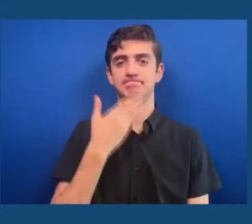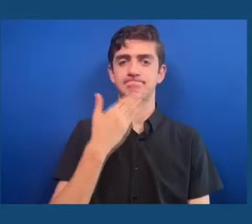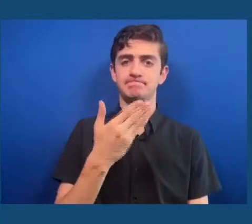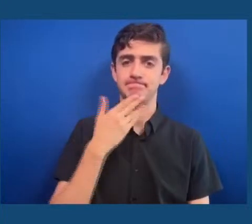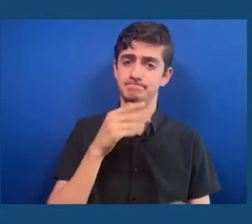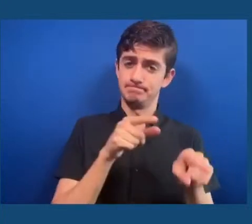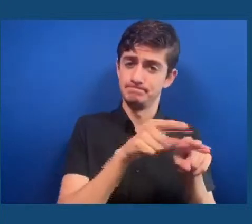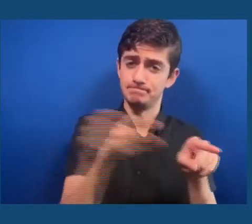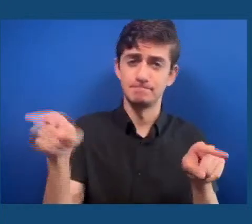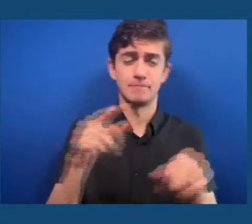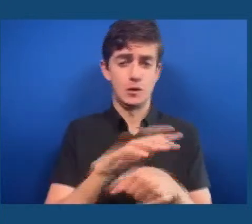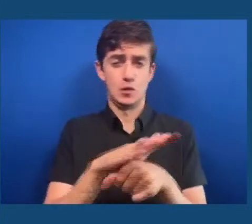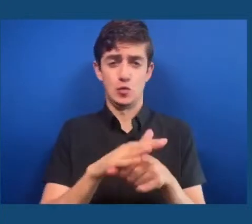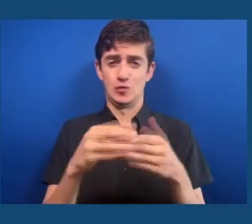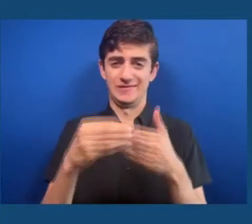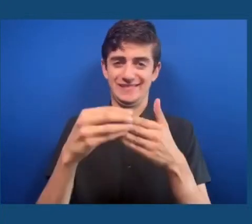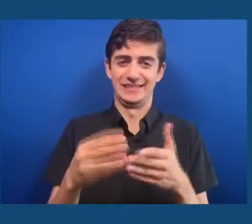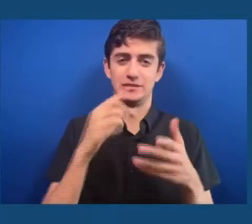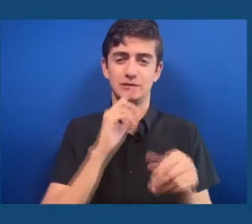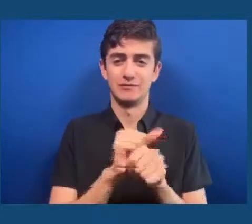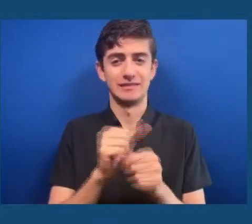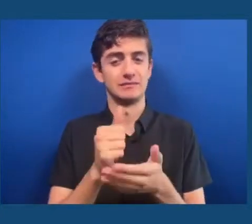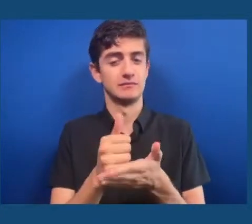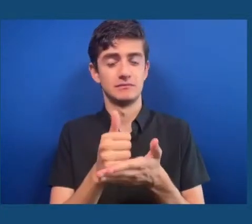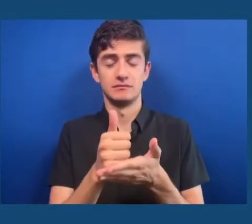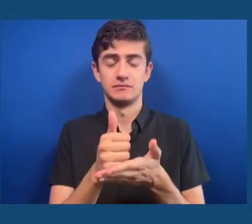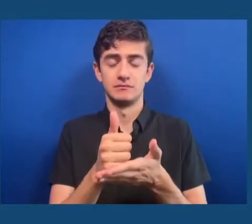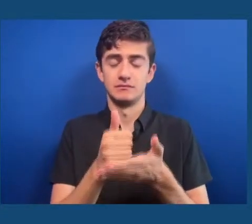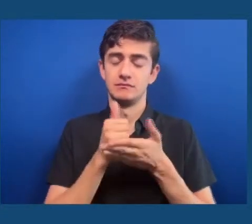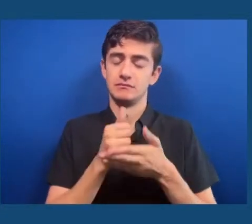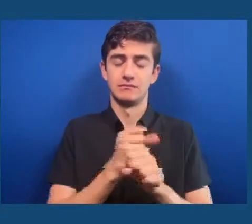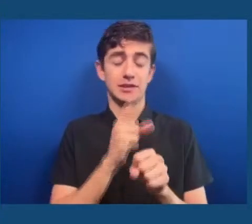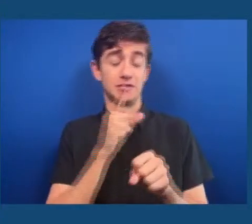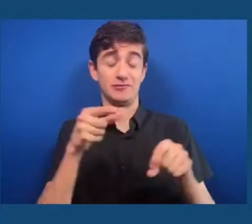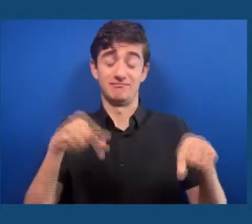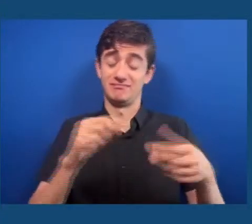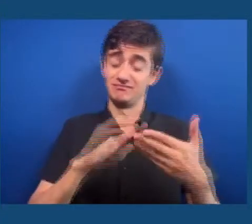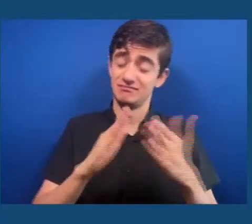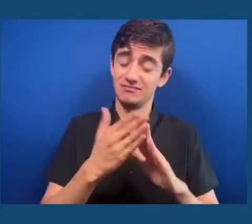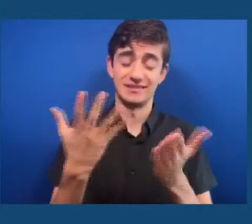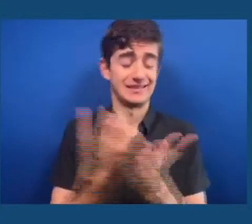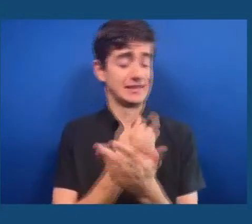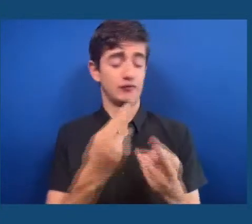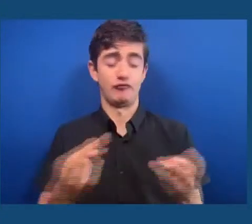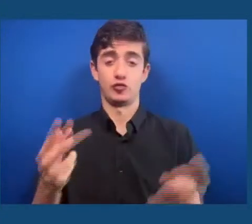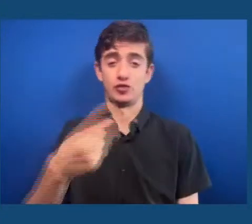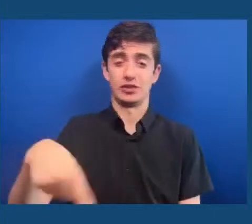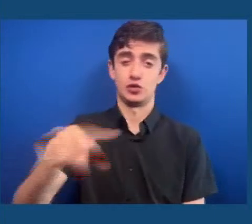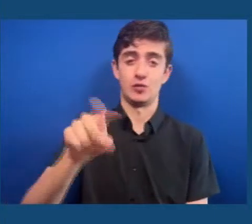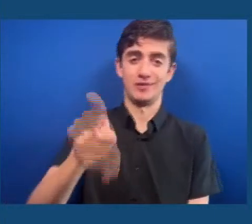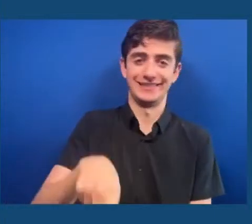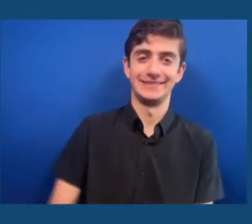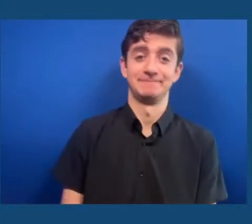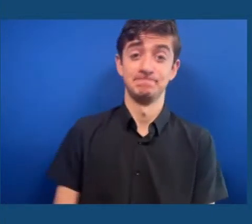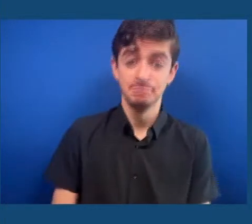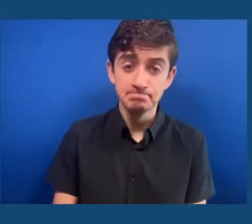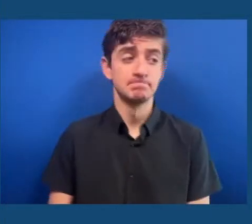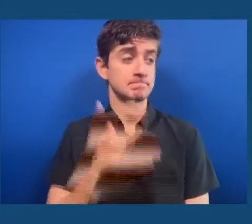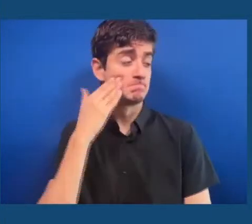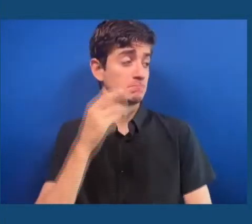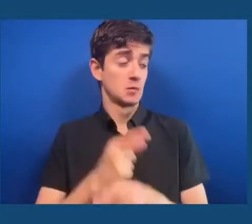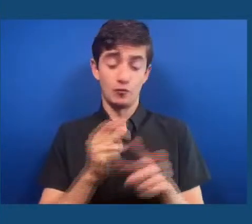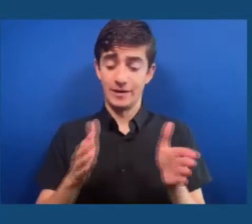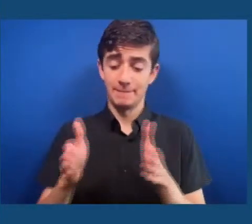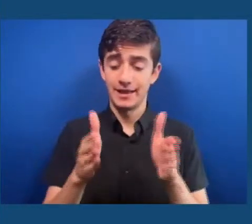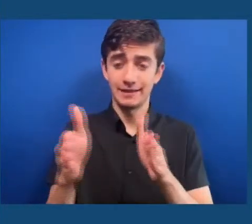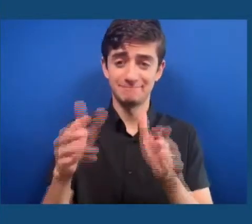to make sure we have these resources as well. So I know we're on the right path. I know these are the investments we need to make,